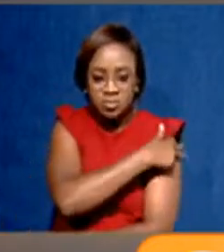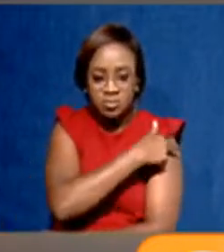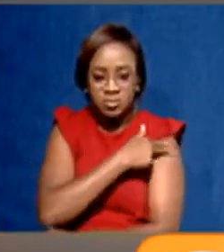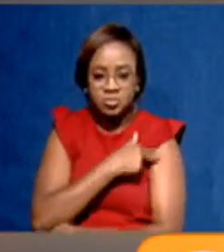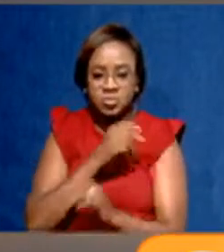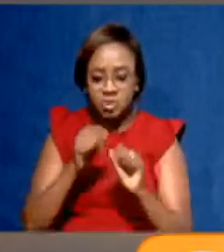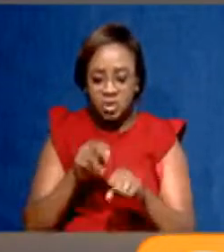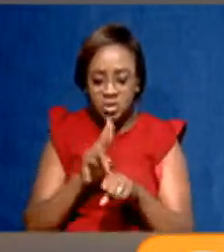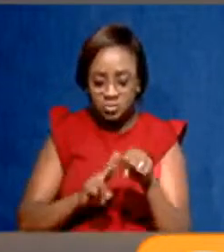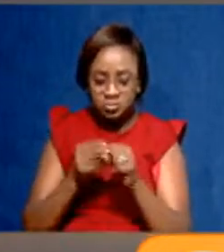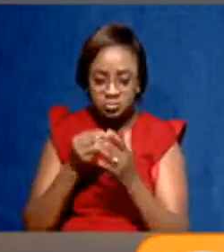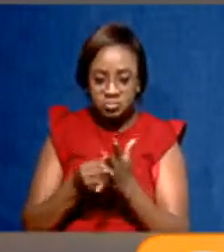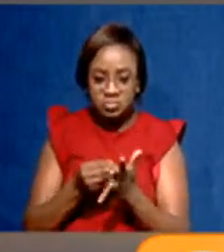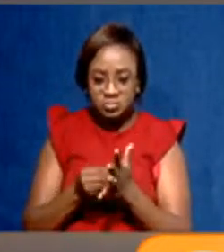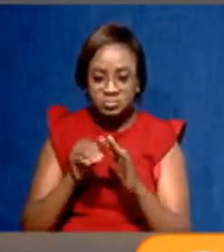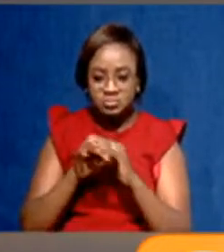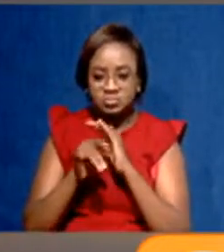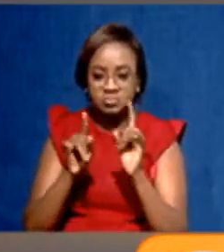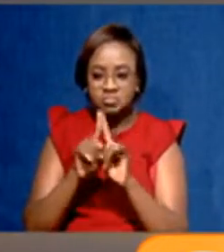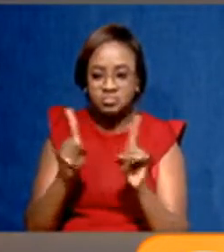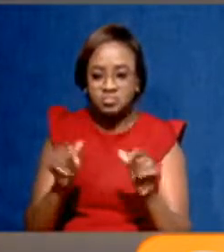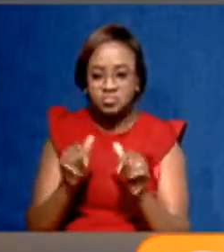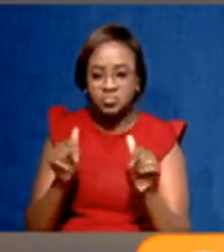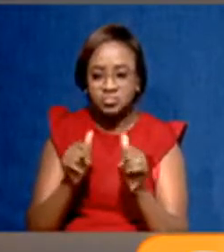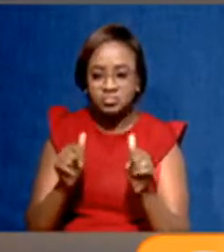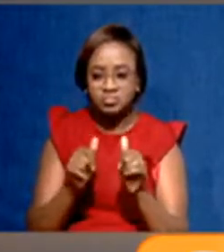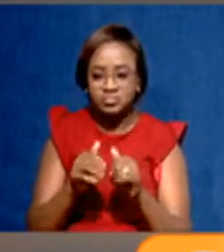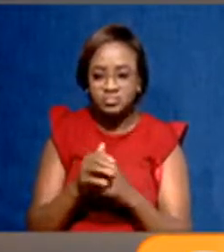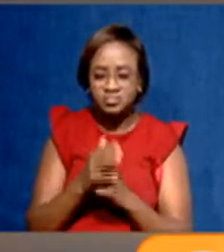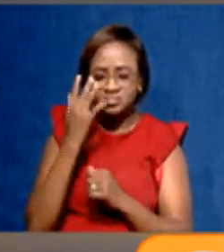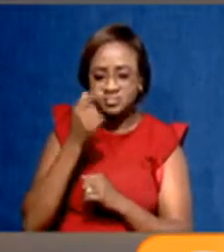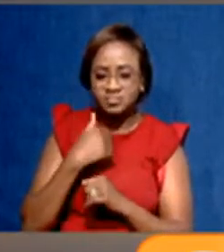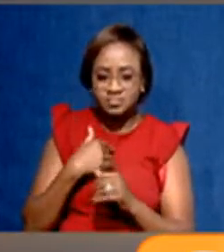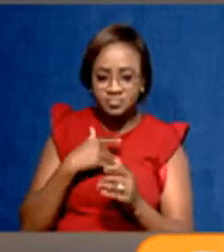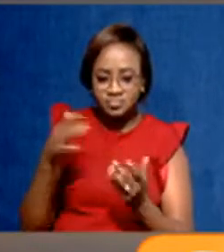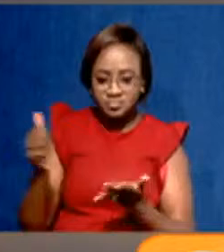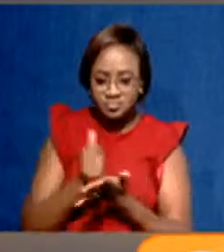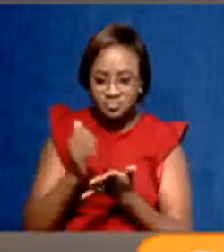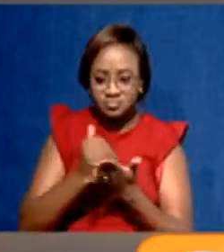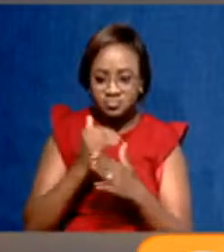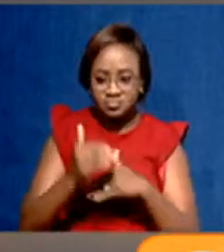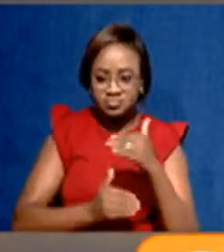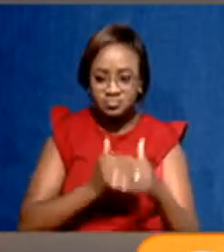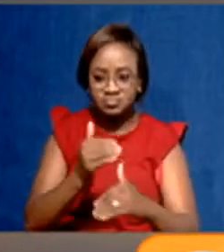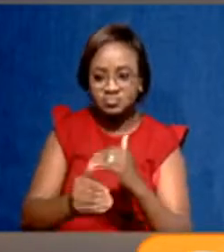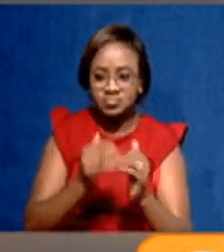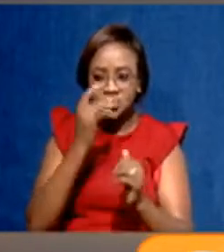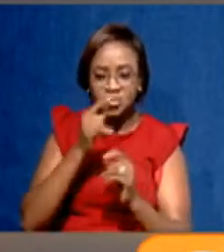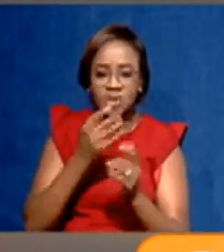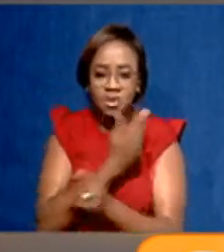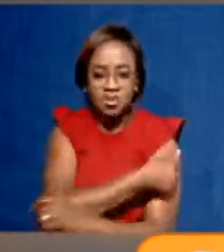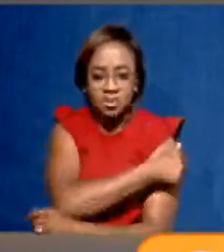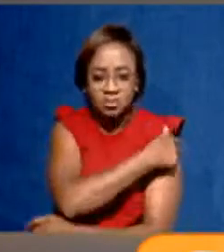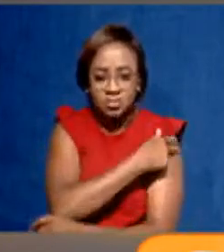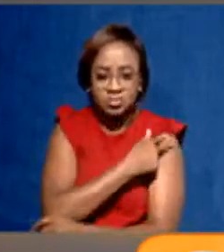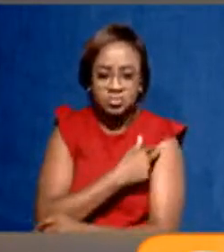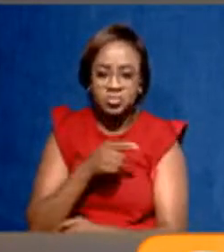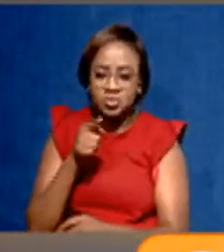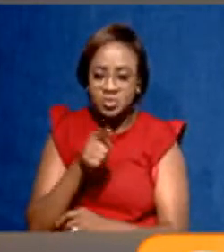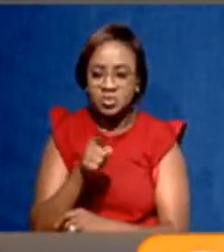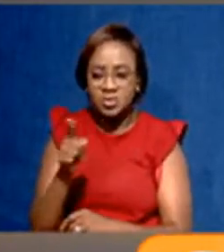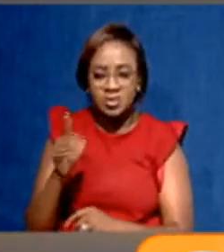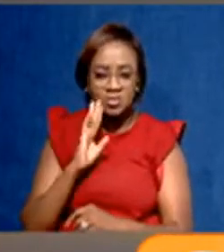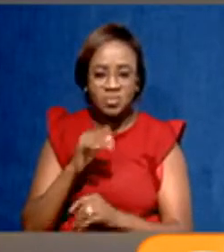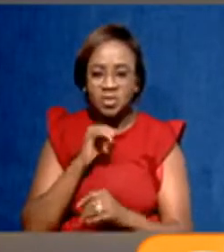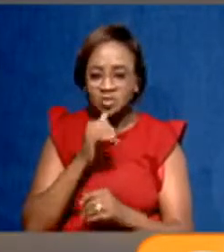source. We have automated the requisition process. That way, hospitals will no longer have to sweep